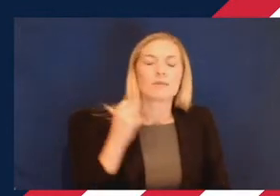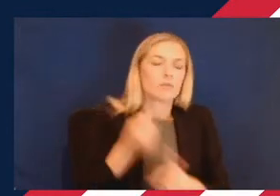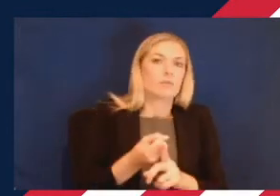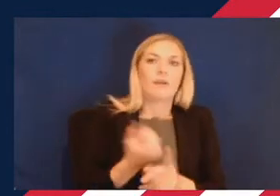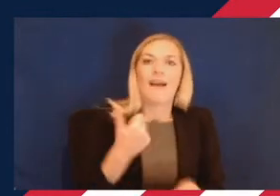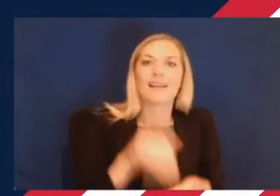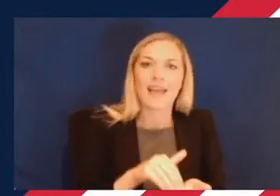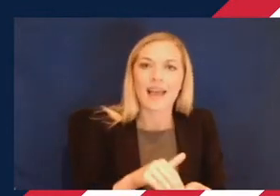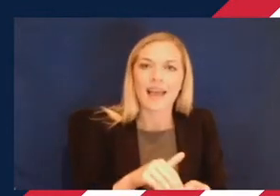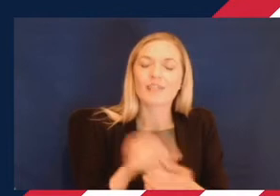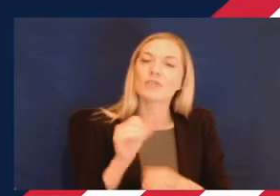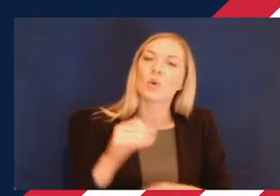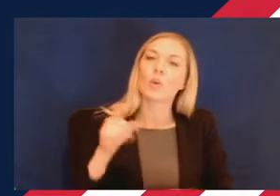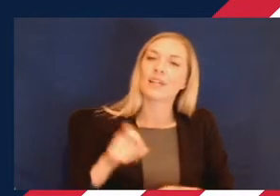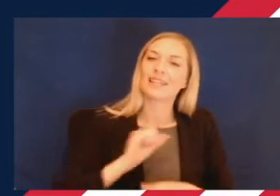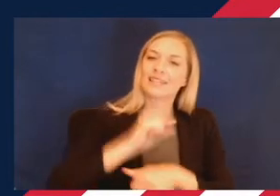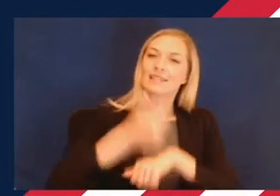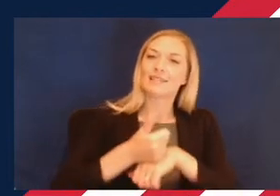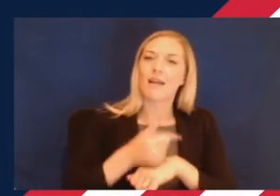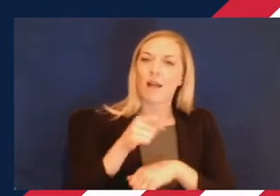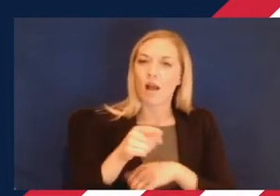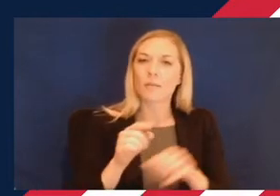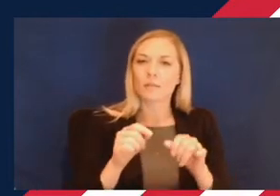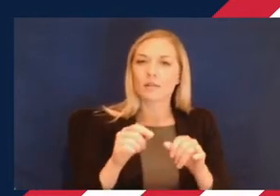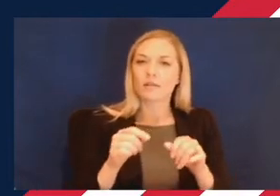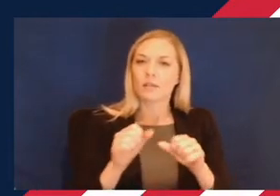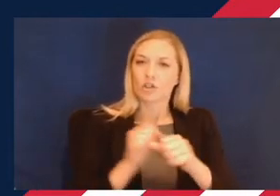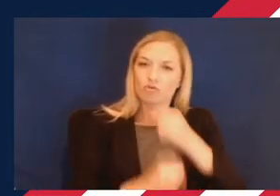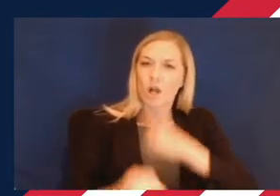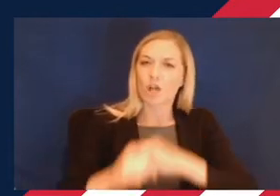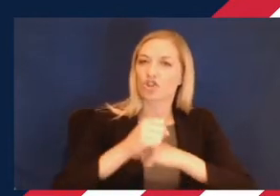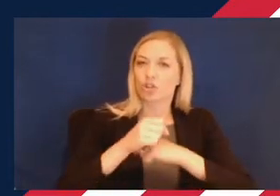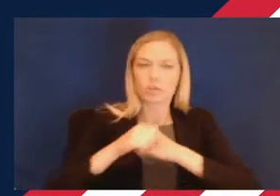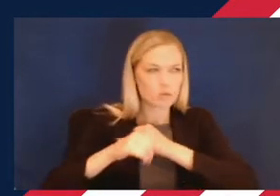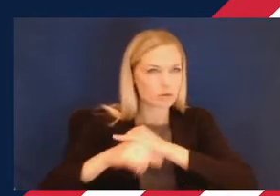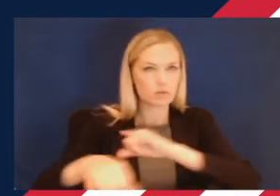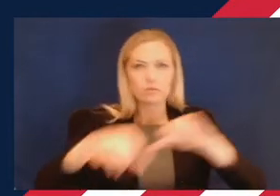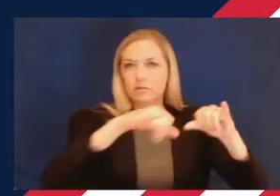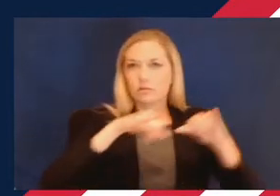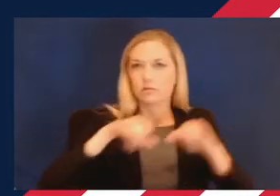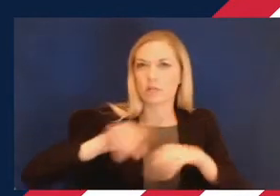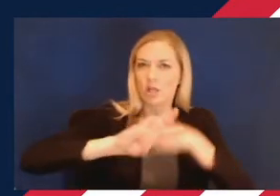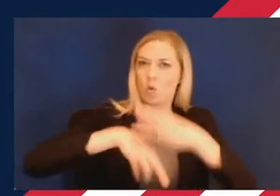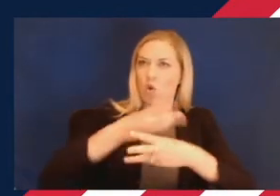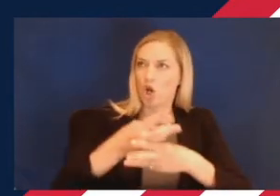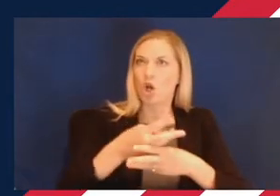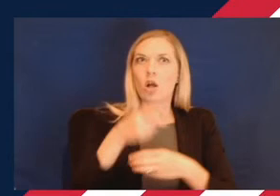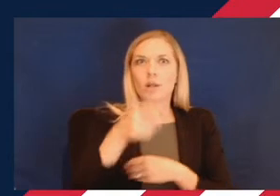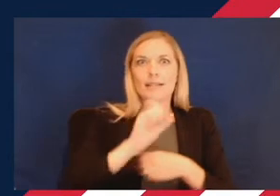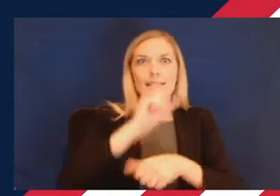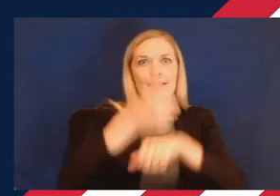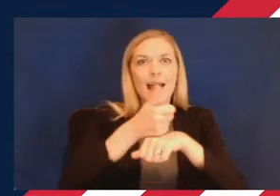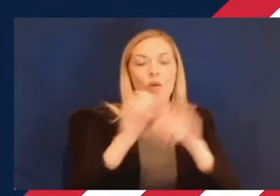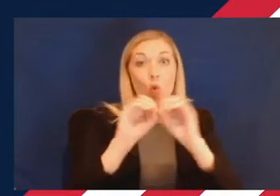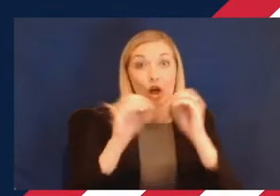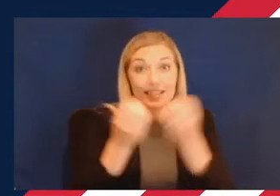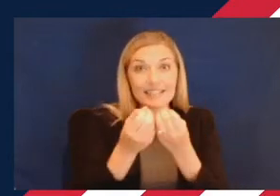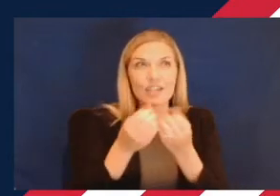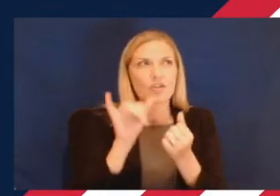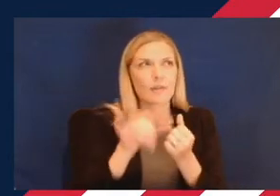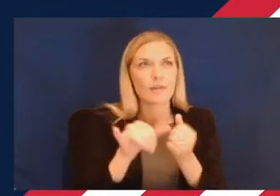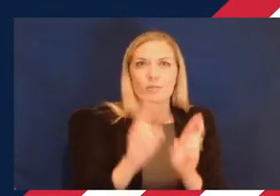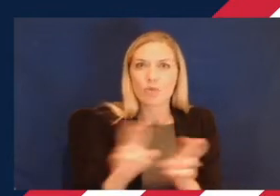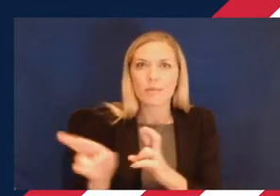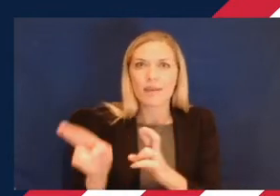making sure that there is an organization that is prepared to evaluate the work that